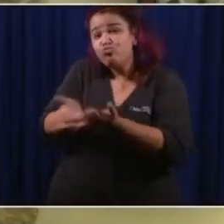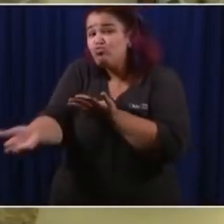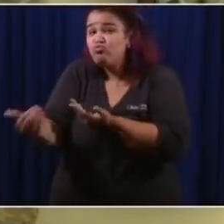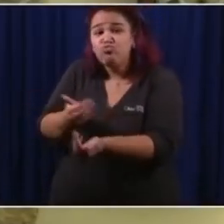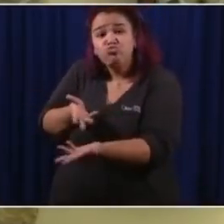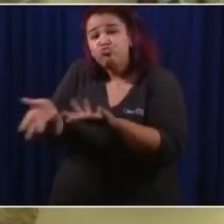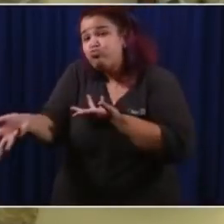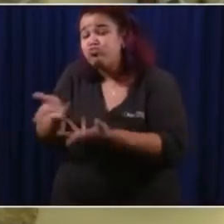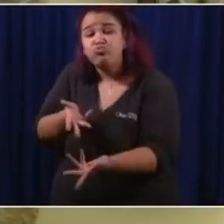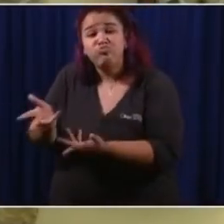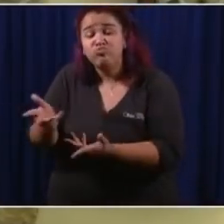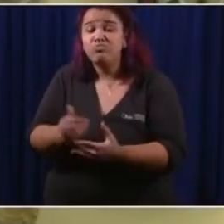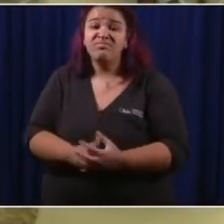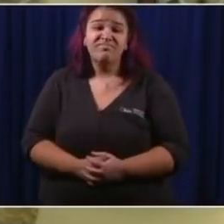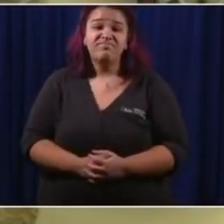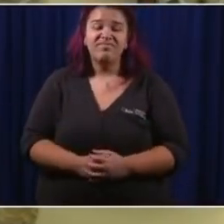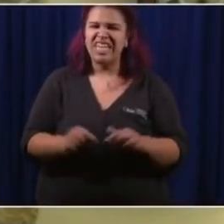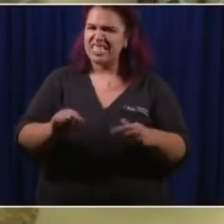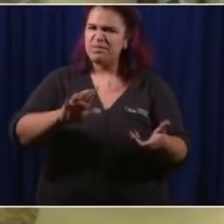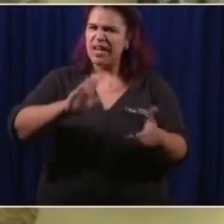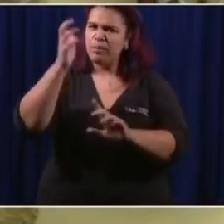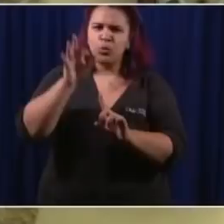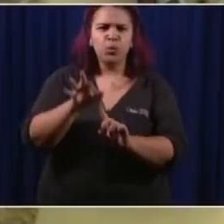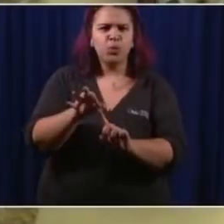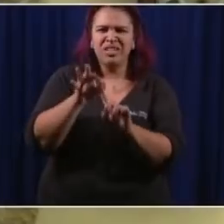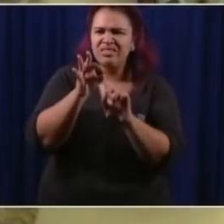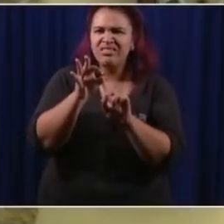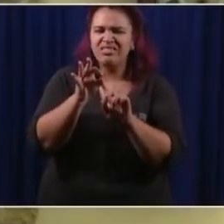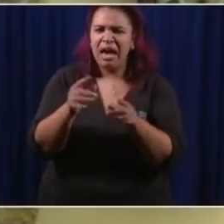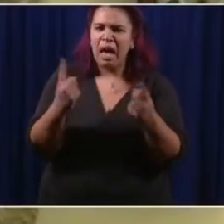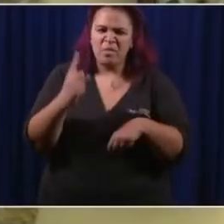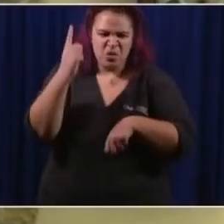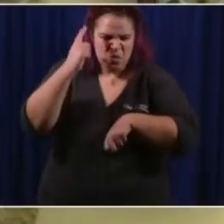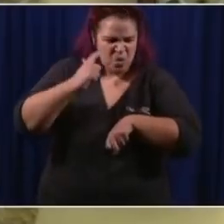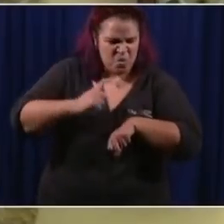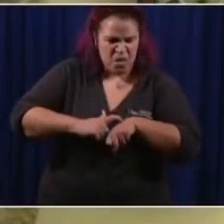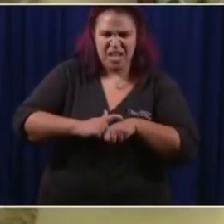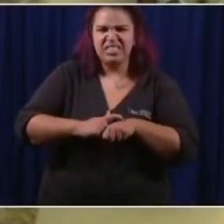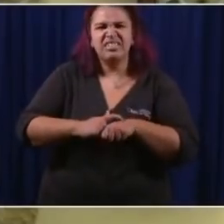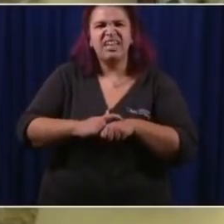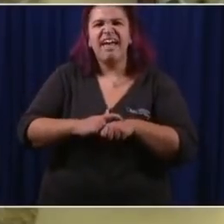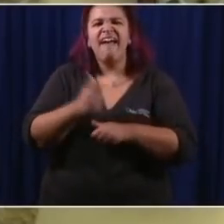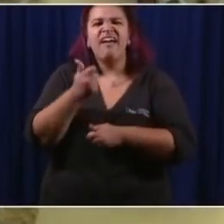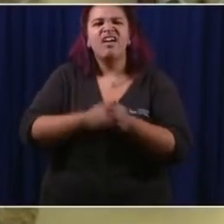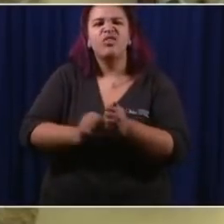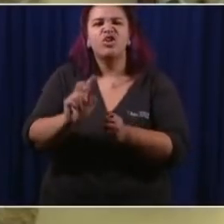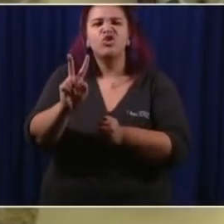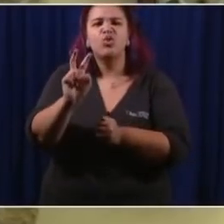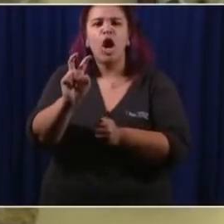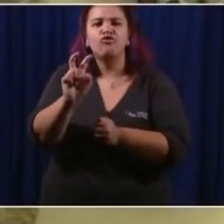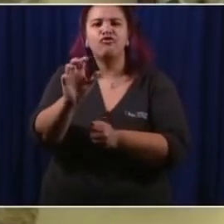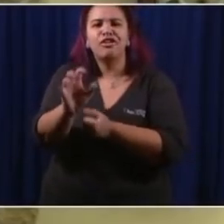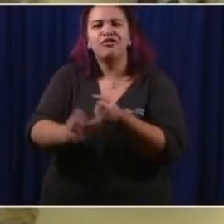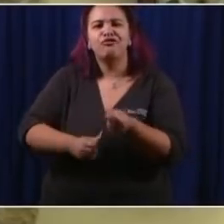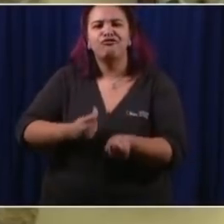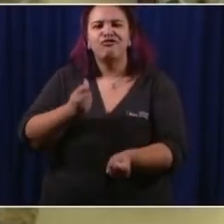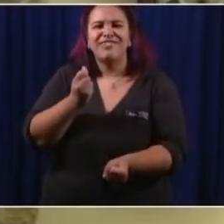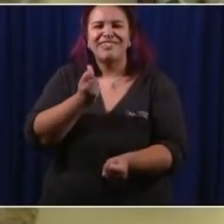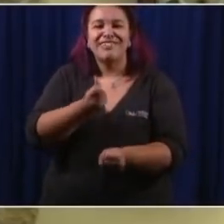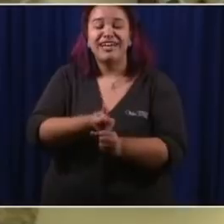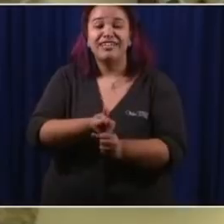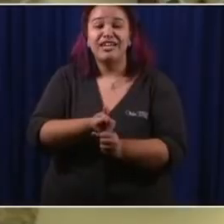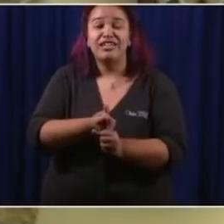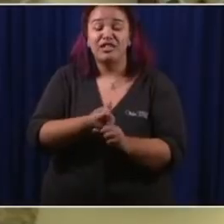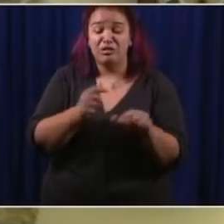pandemic. And this is not an ordinary time. And so we're going to have